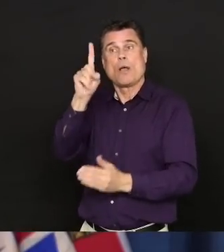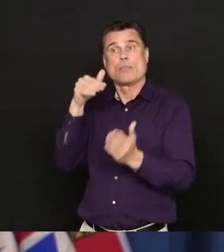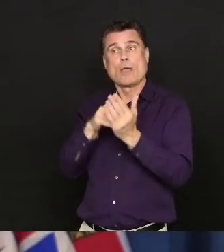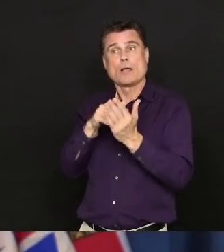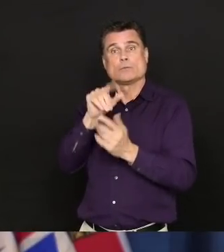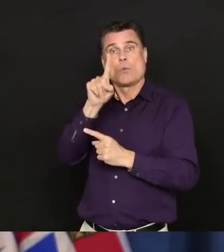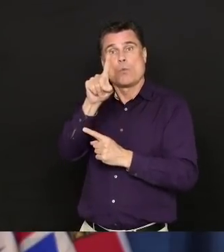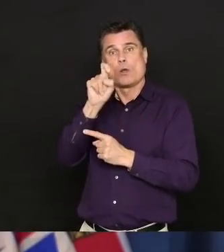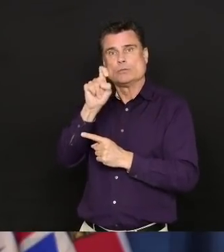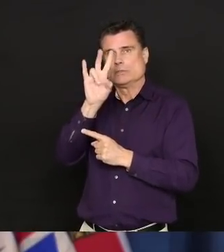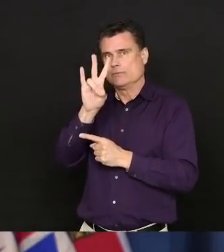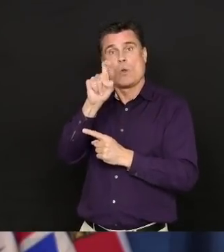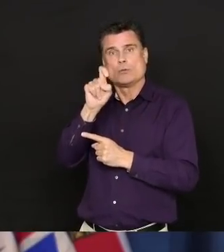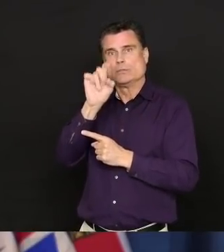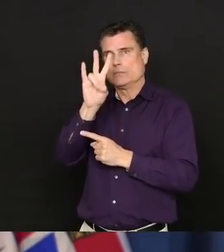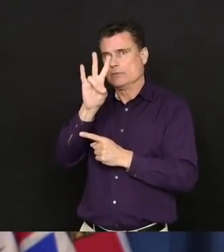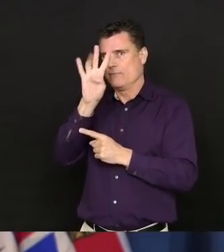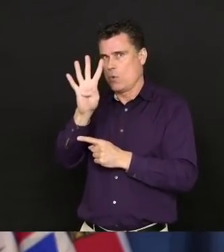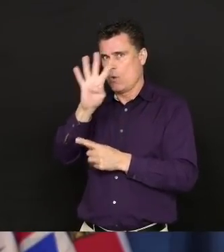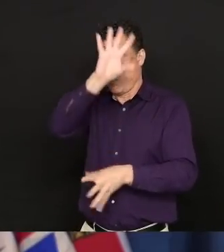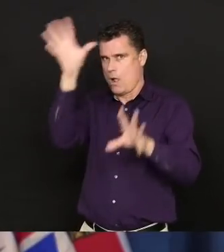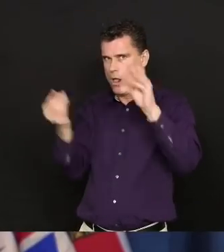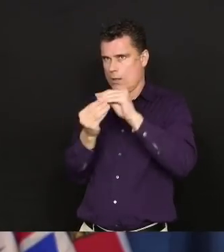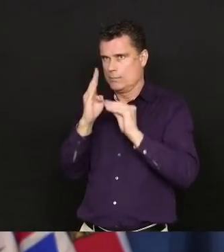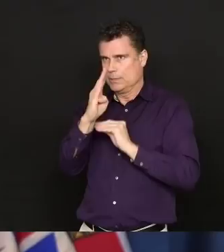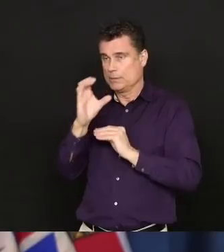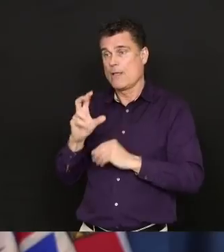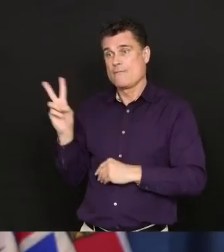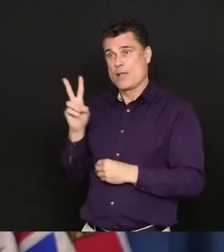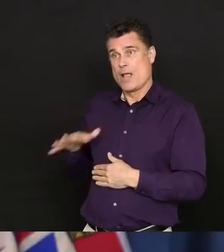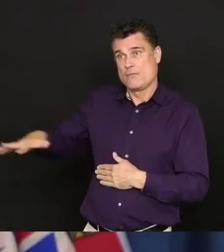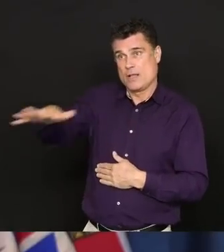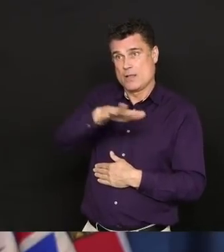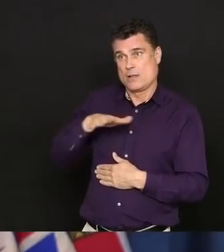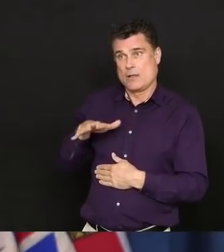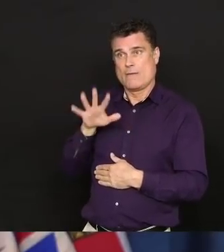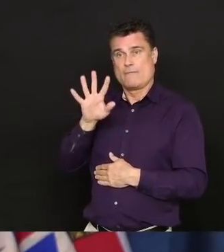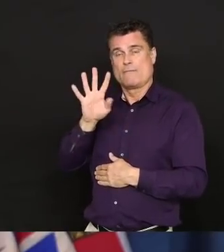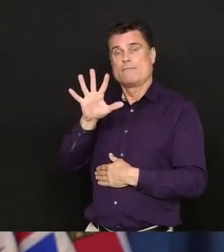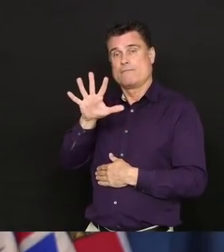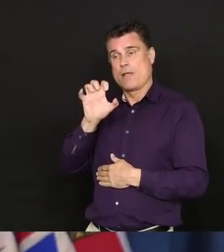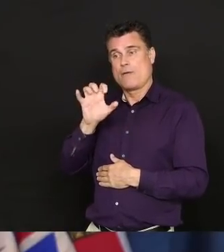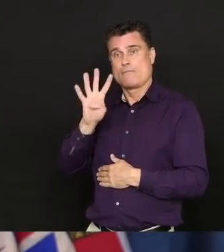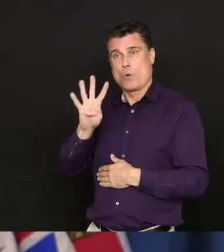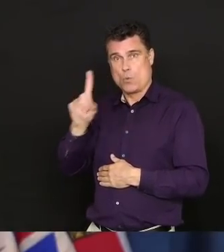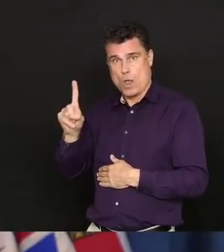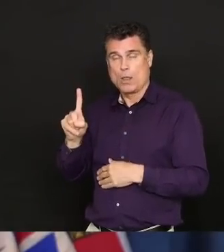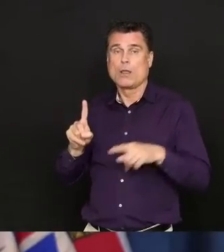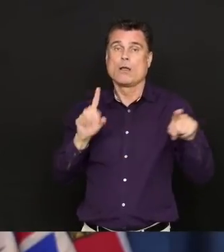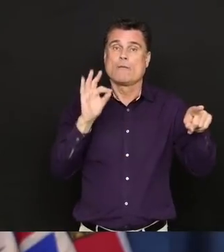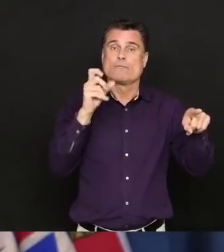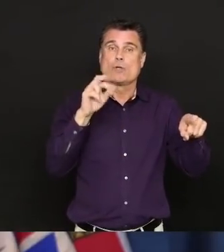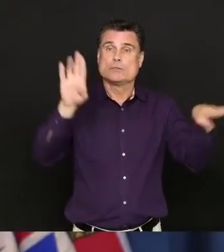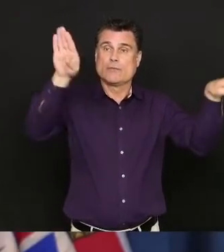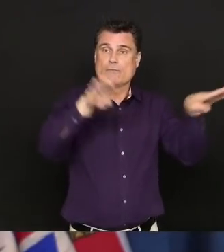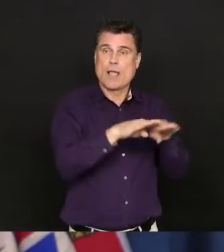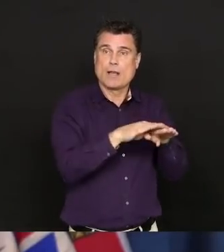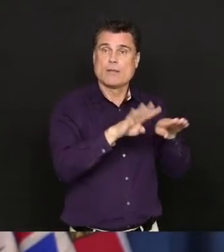1,174. And that includes 541 people in Vancouver Coastal Health, 412 in Fraser